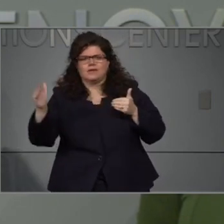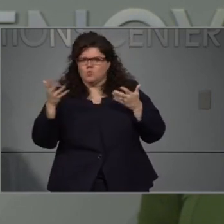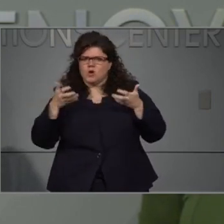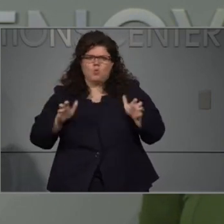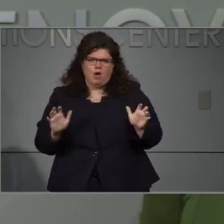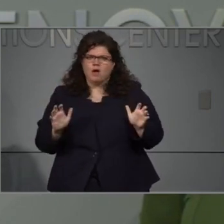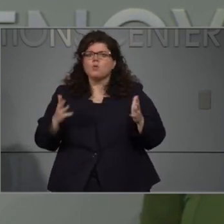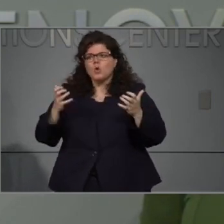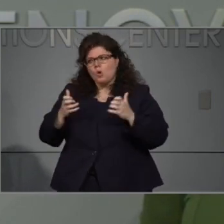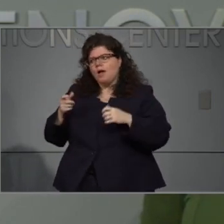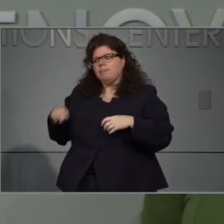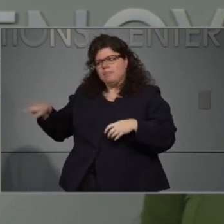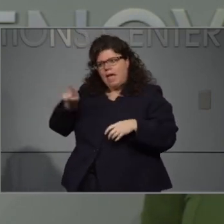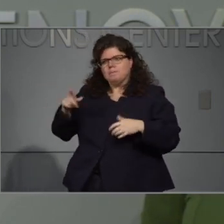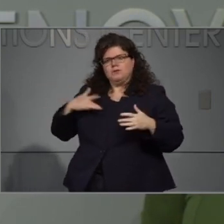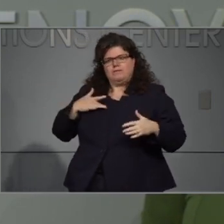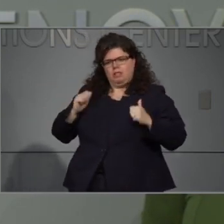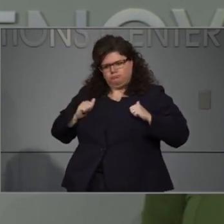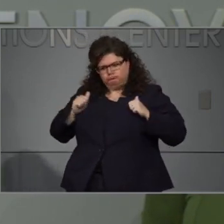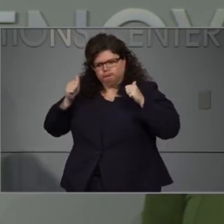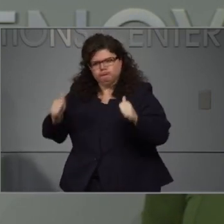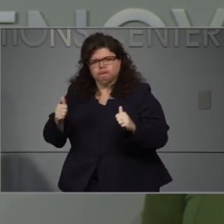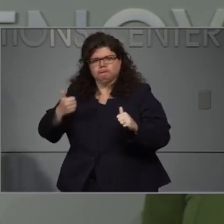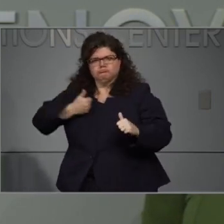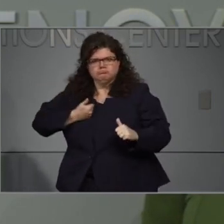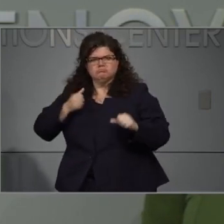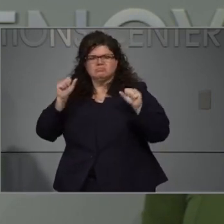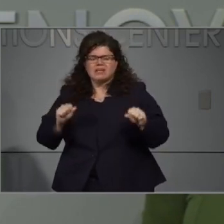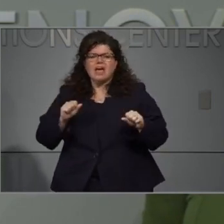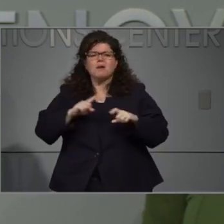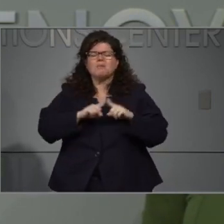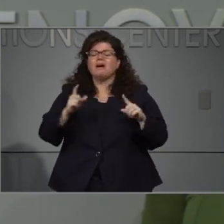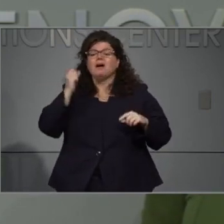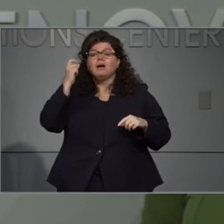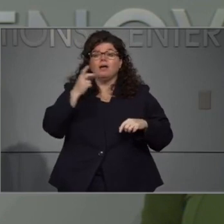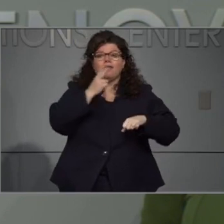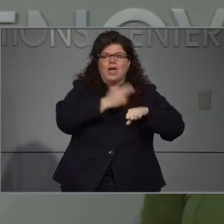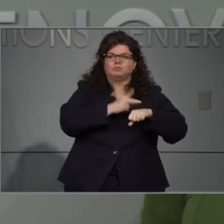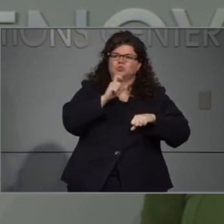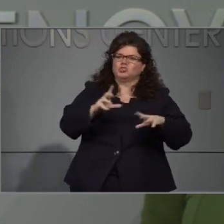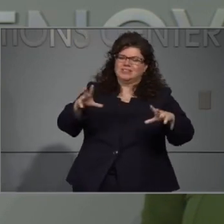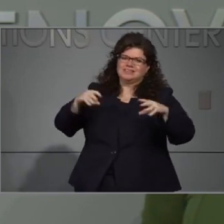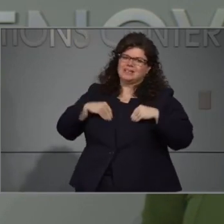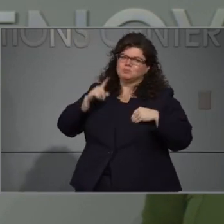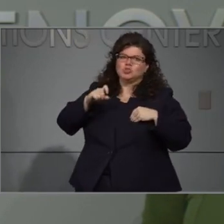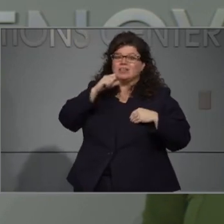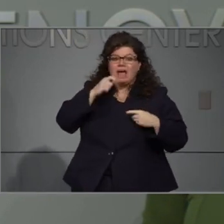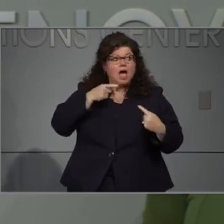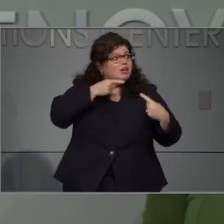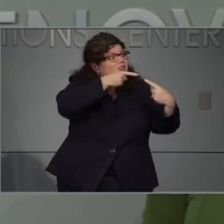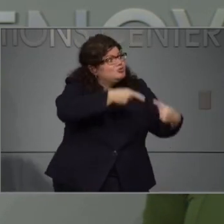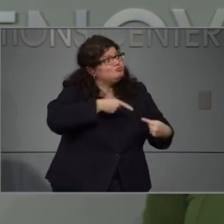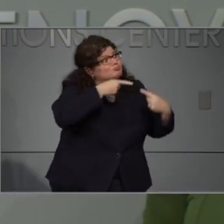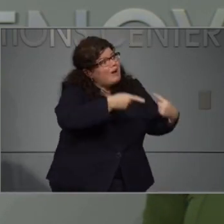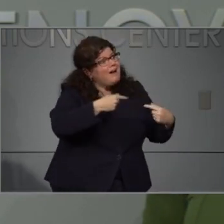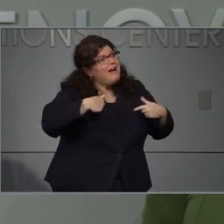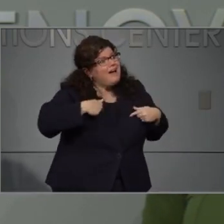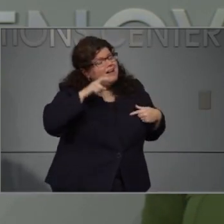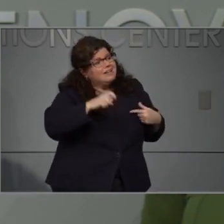of self-advocacy that shouldn't have to be so hard to do, that organizations should not